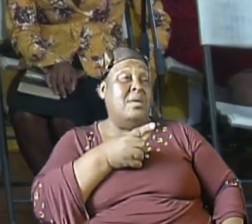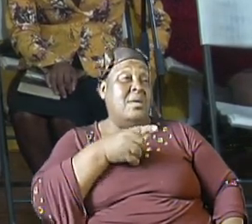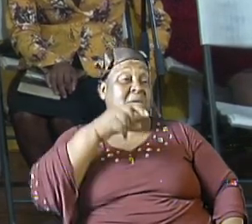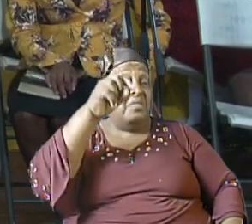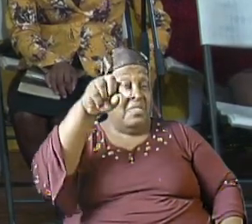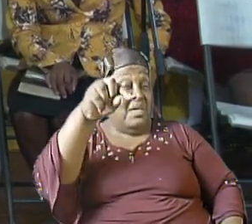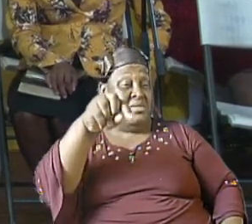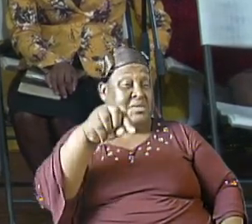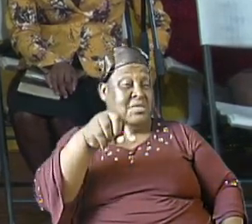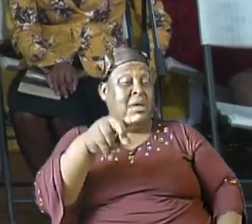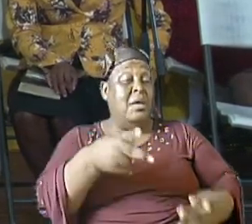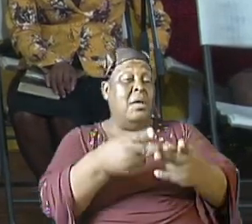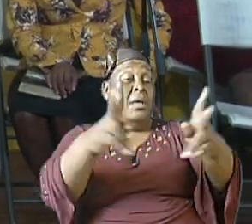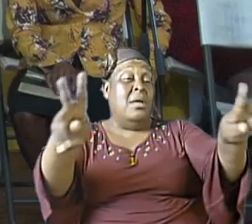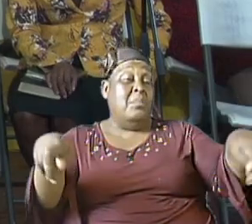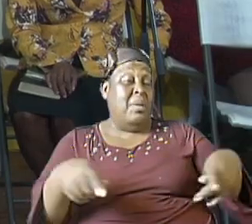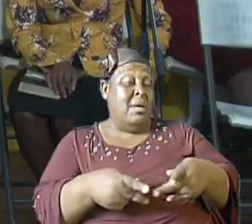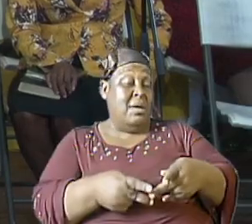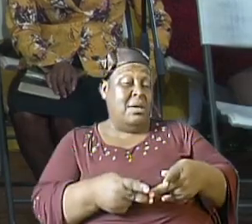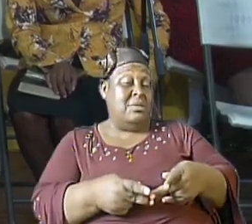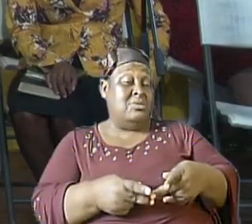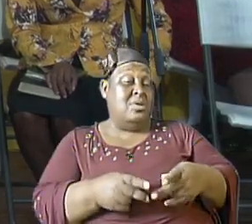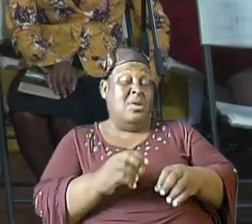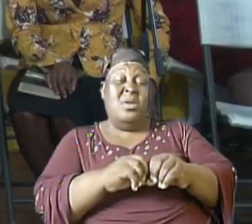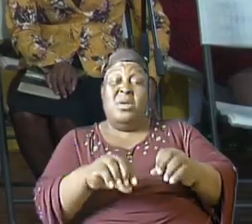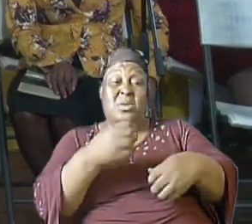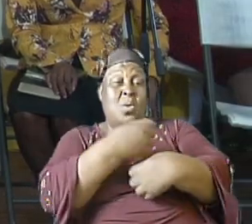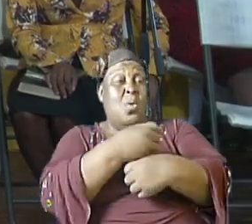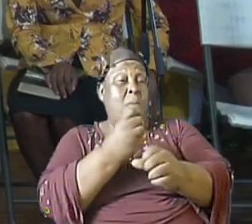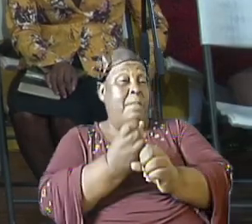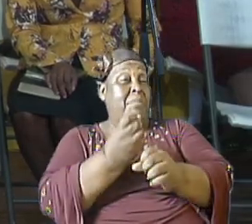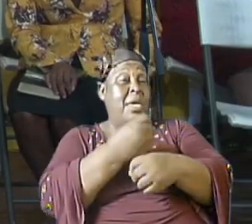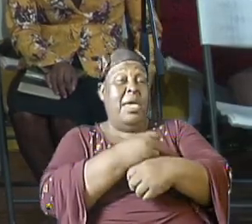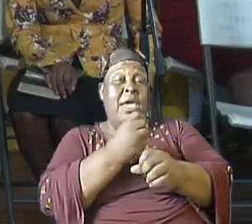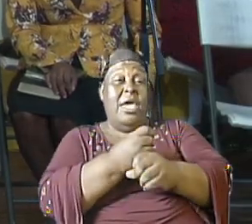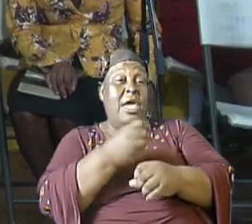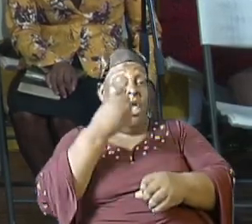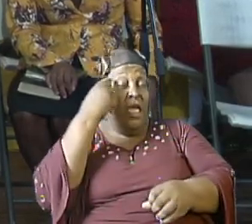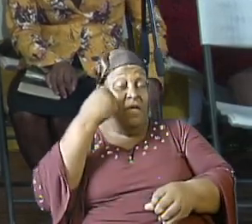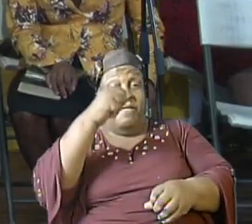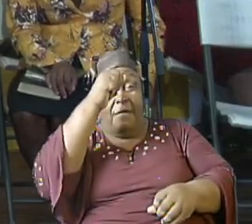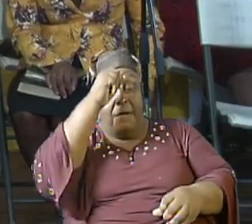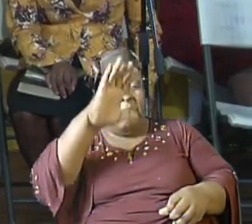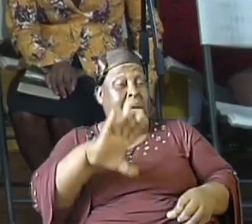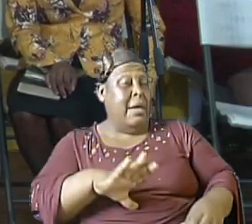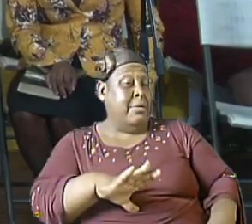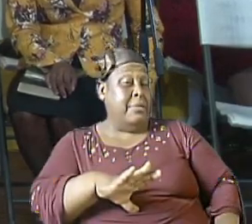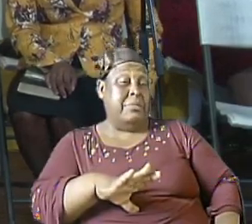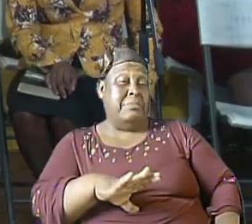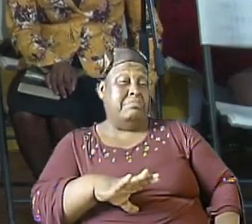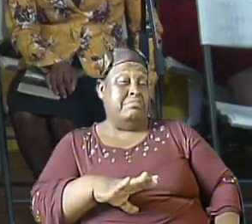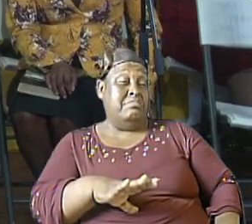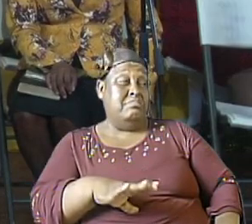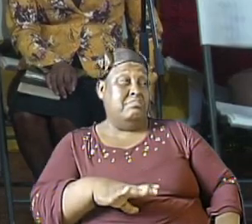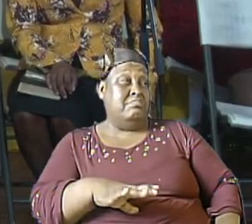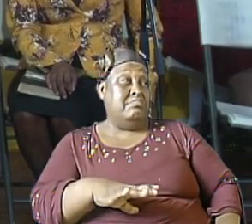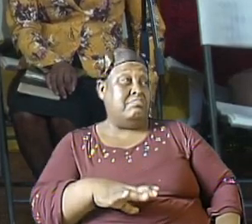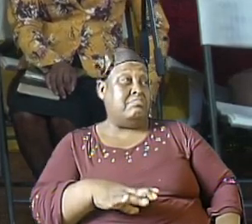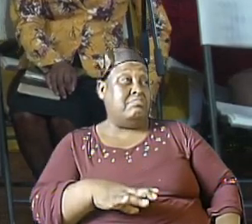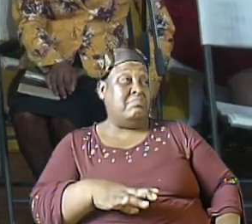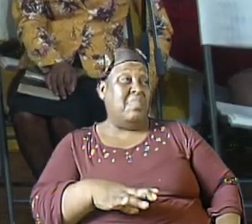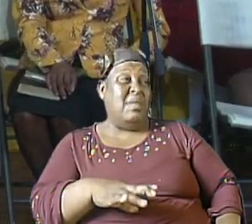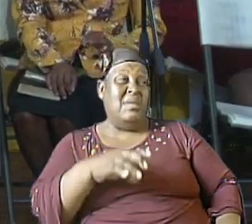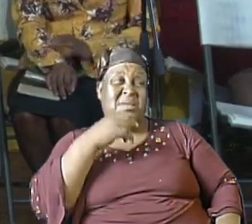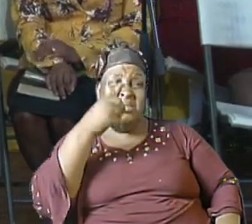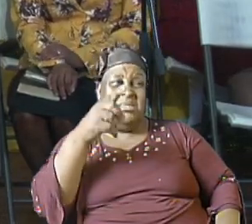this disgusting place was not made for mankind. That's just the truth. So don't say, oh